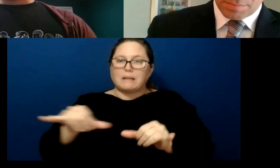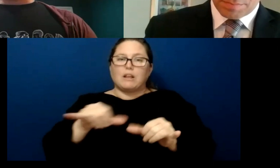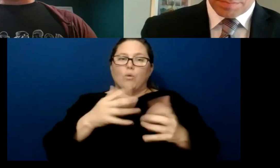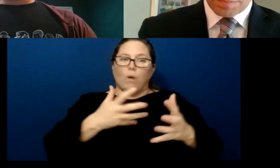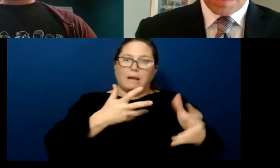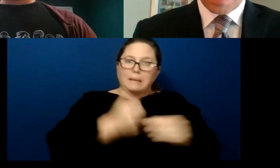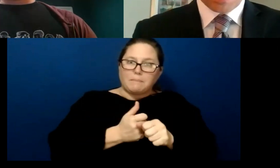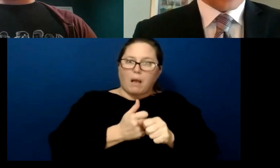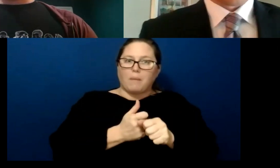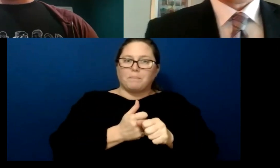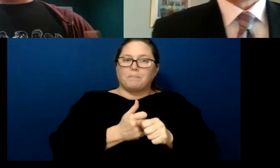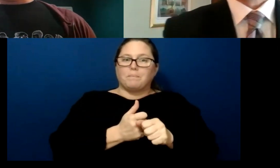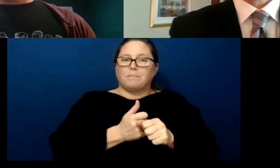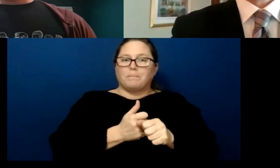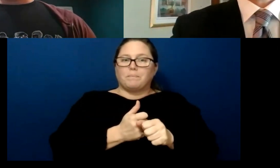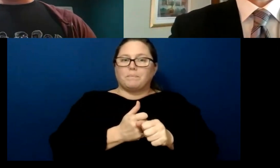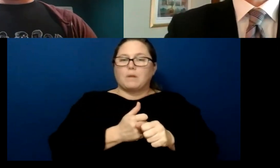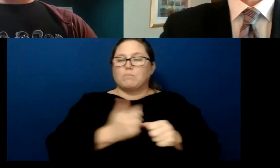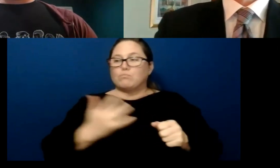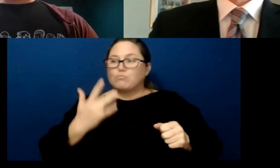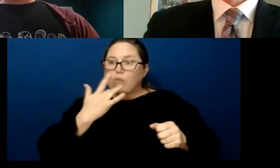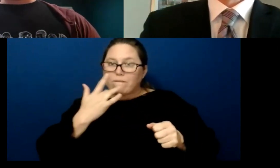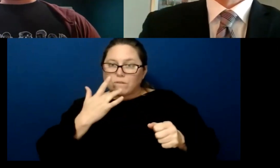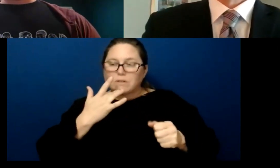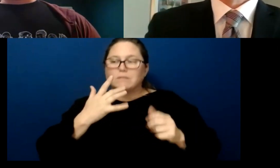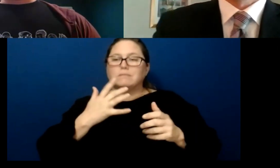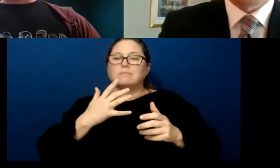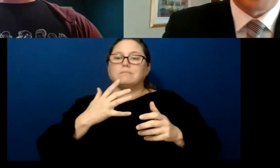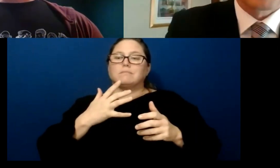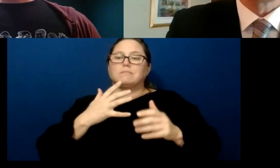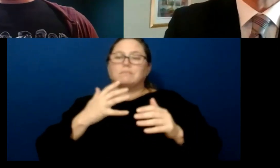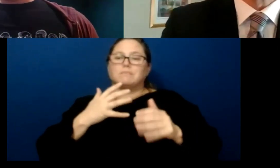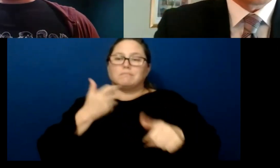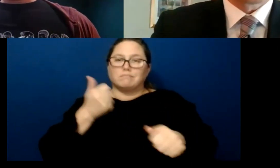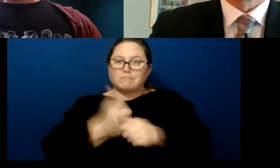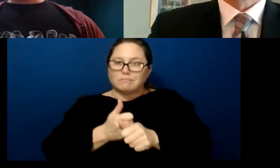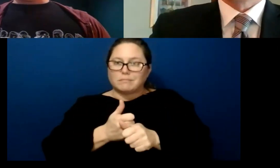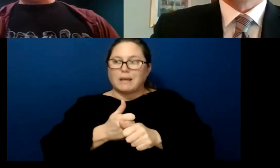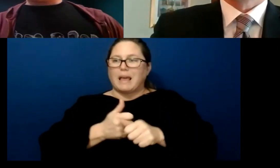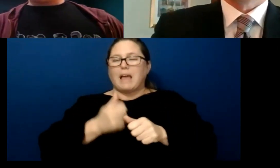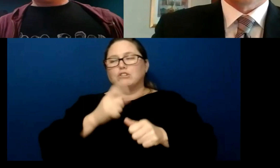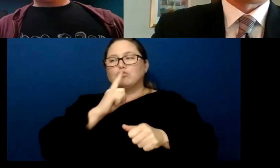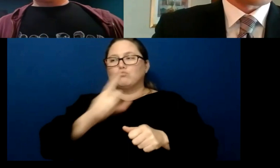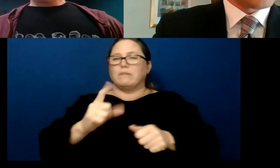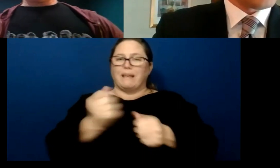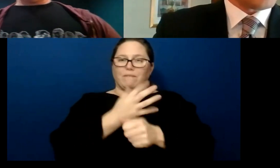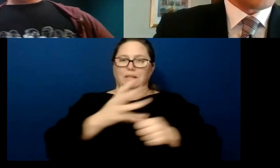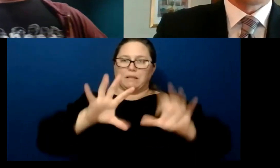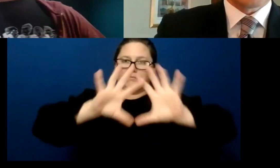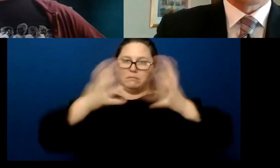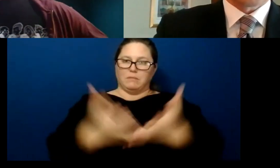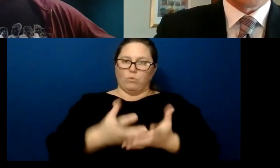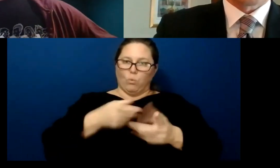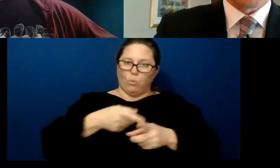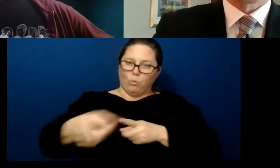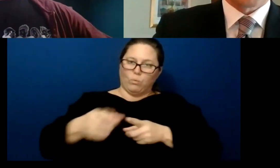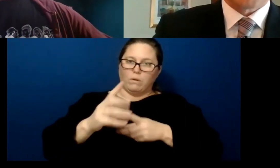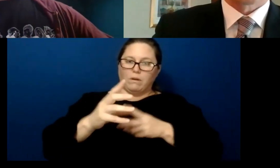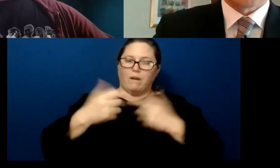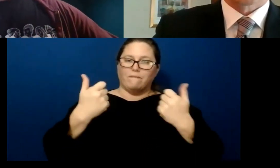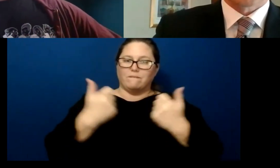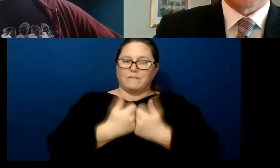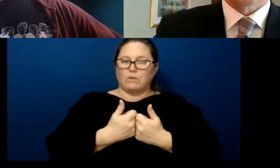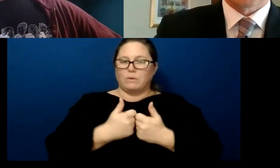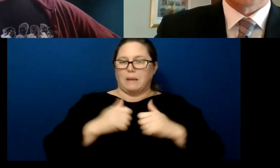going on within the industry and within the whole world of video game players. And